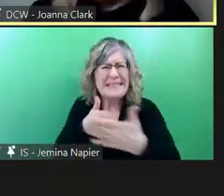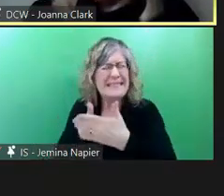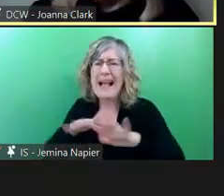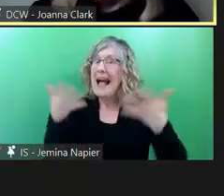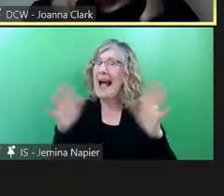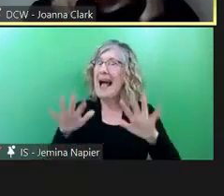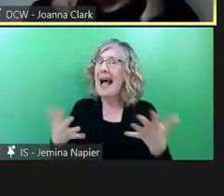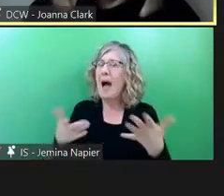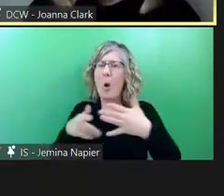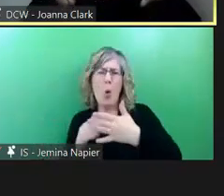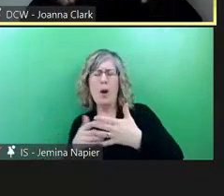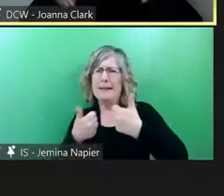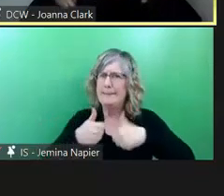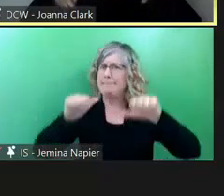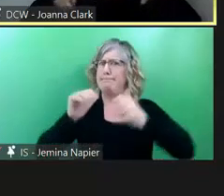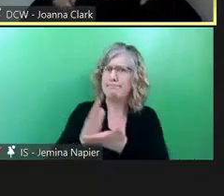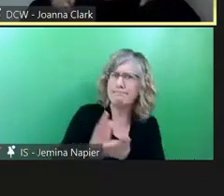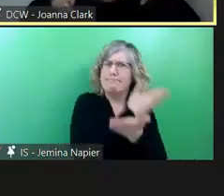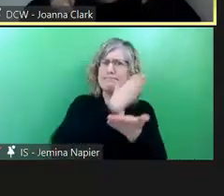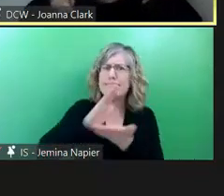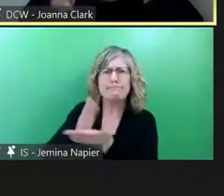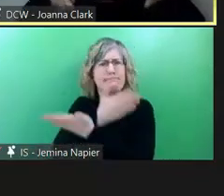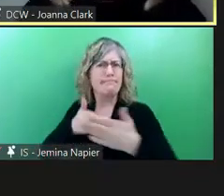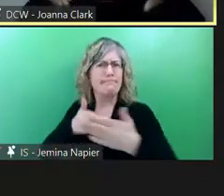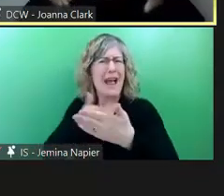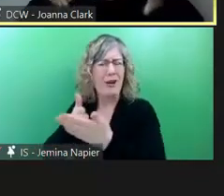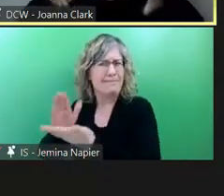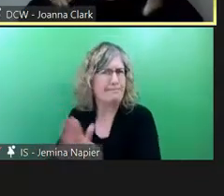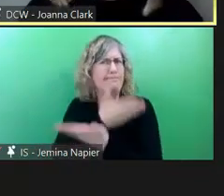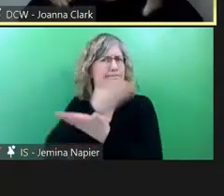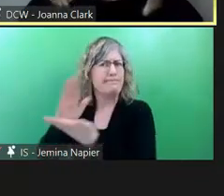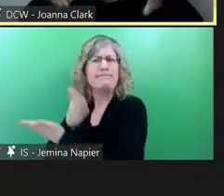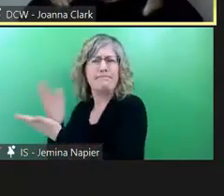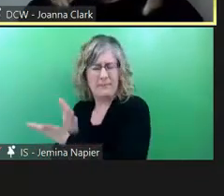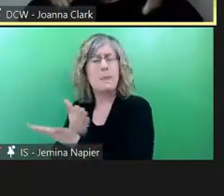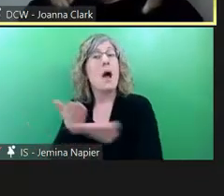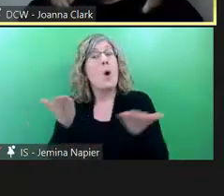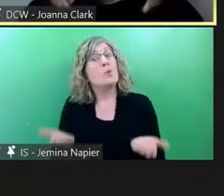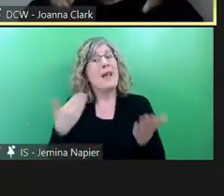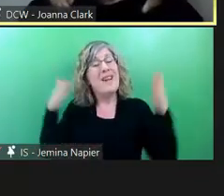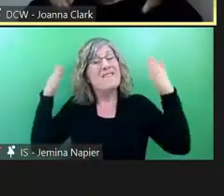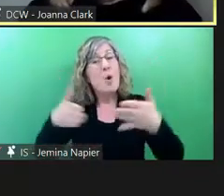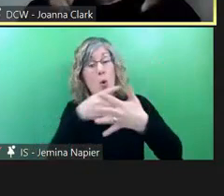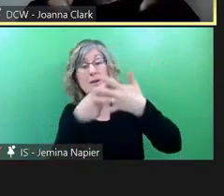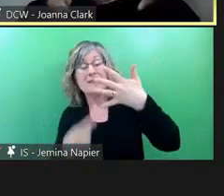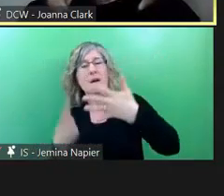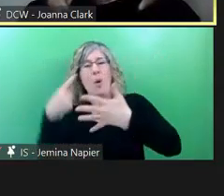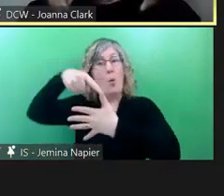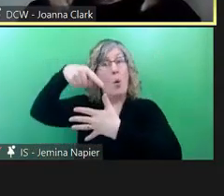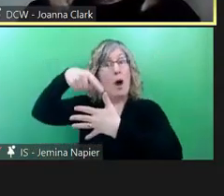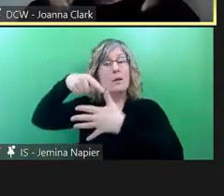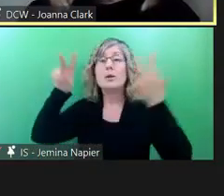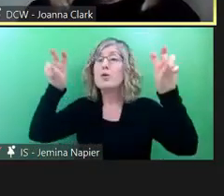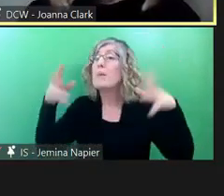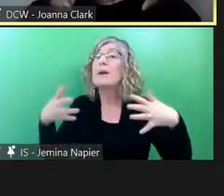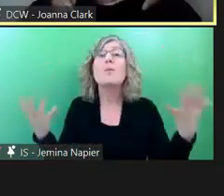Today's topic is language and communication, because basically this is the most fundamental issue